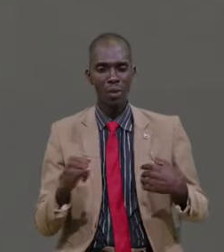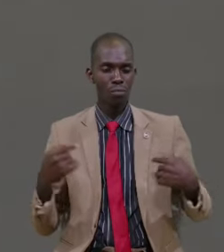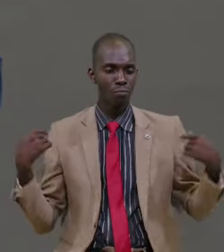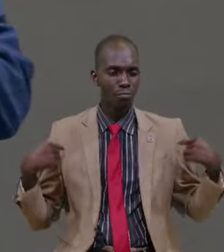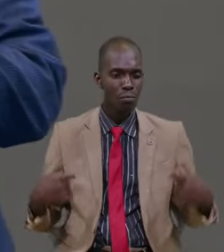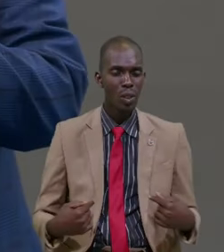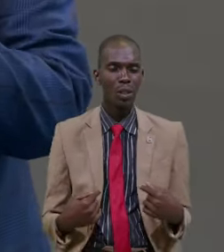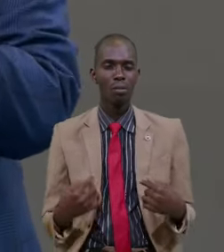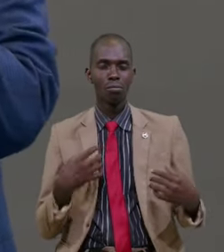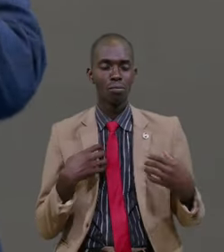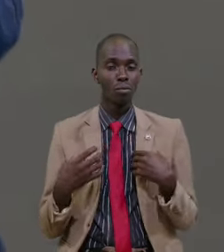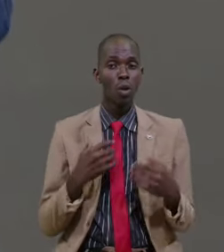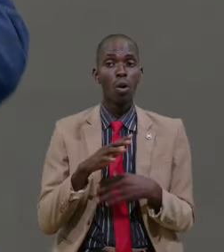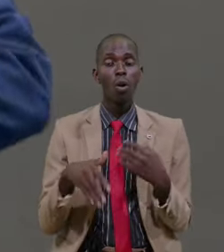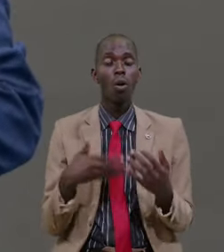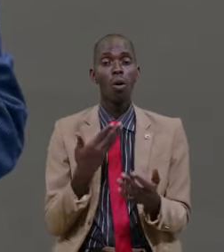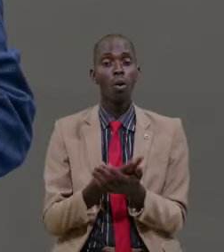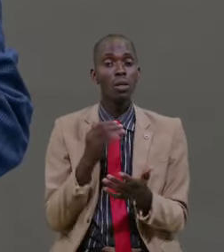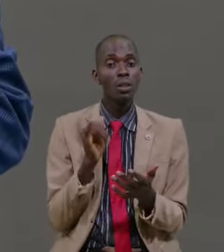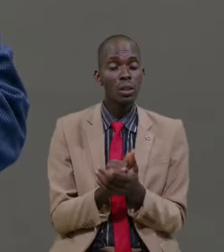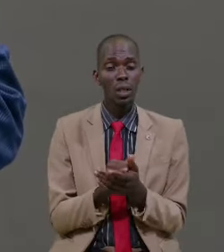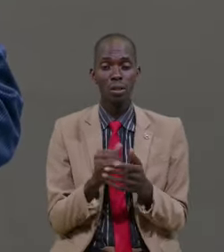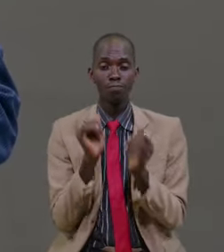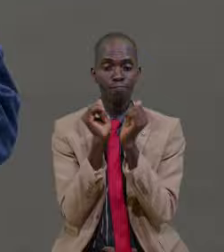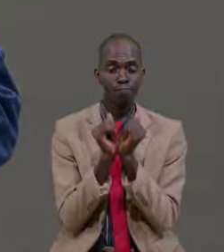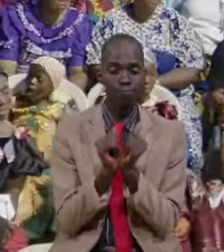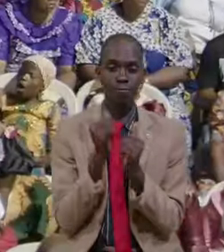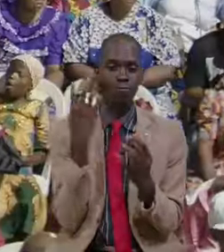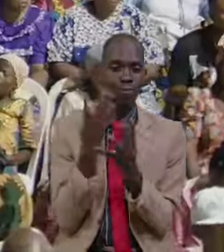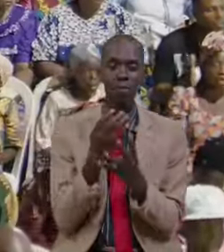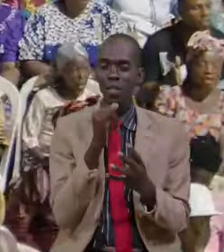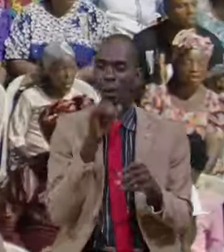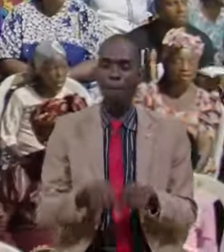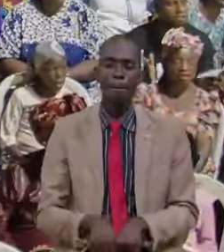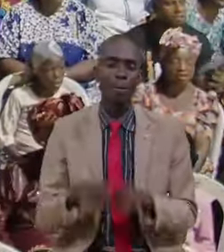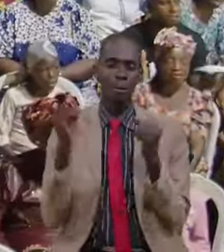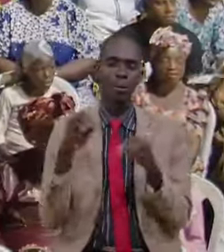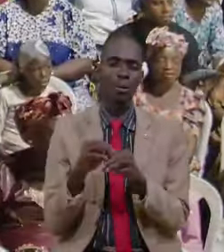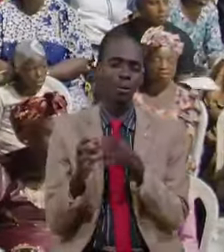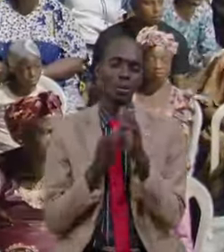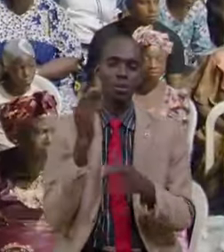that captivity tonight is broken in Jesus' name.